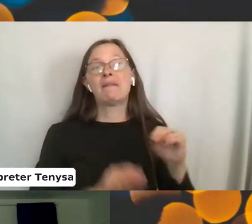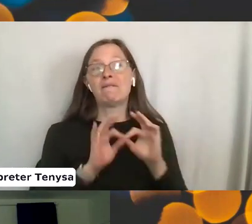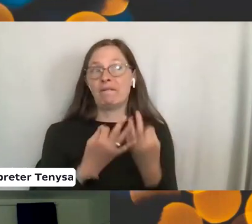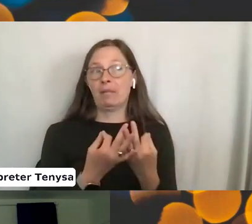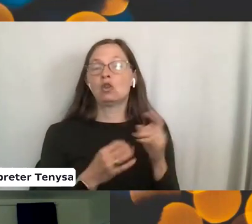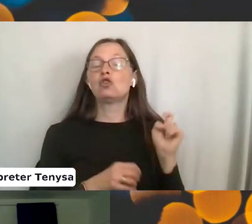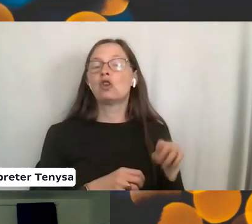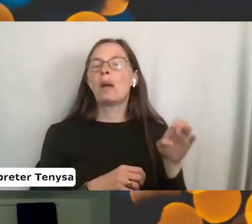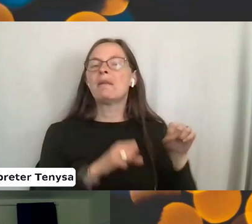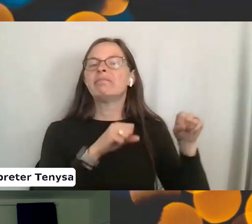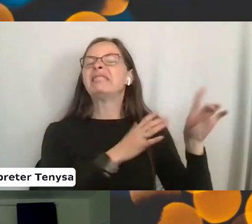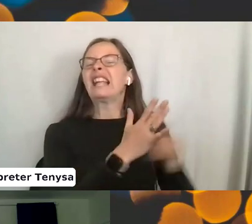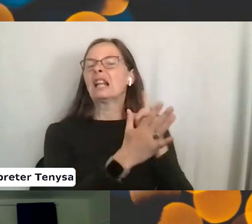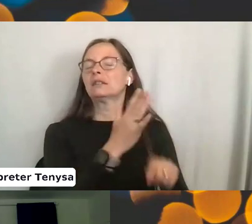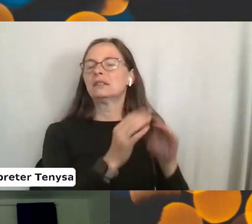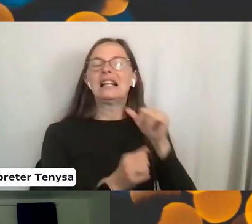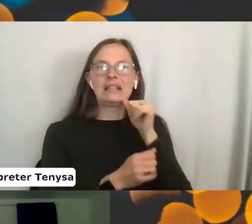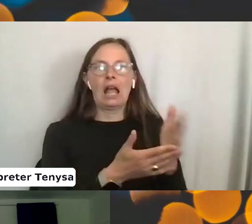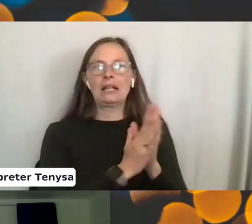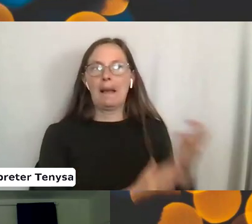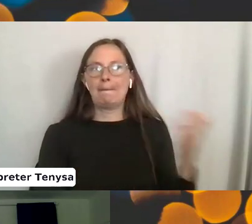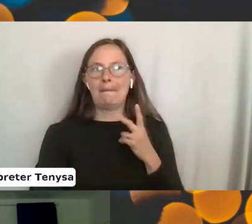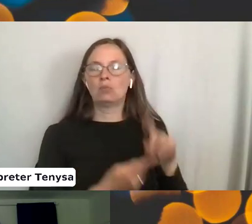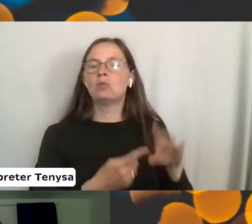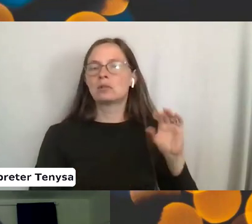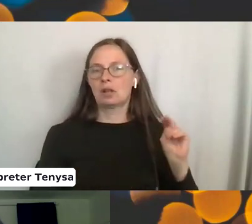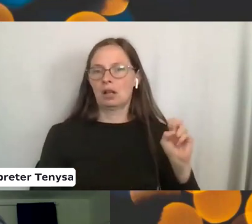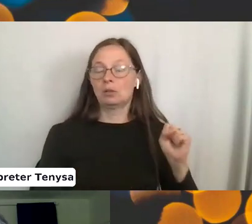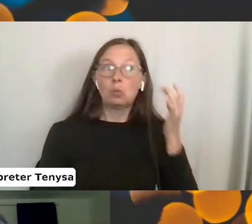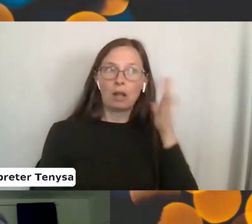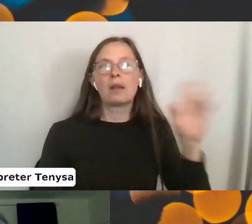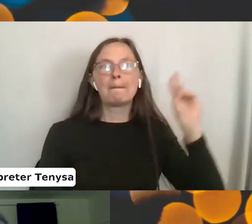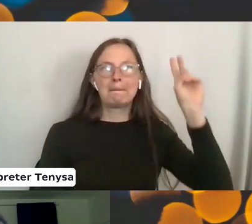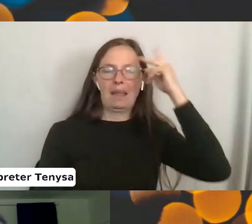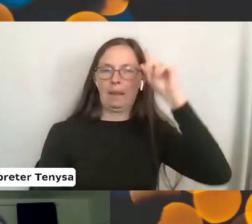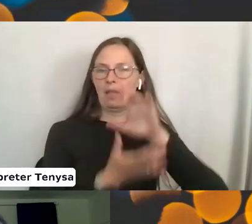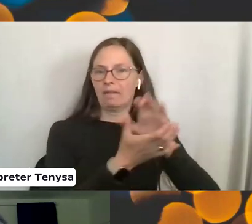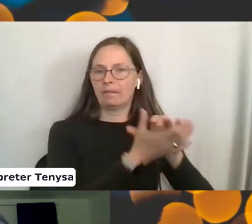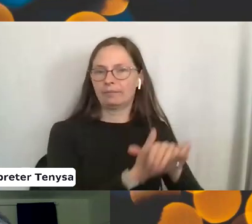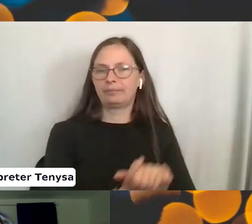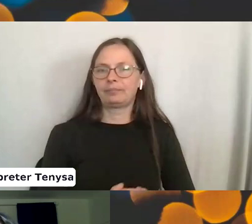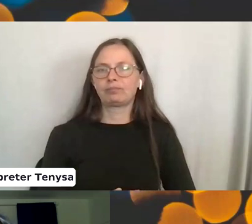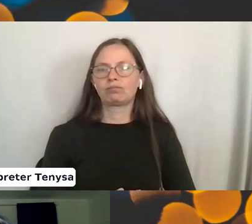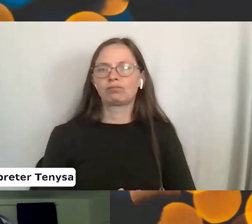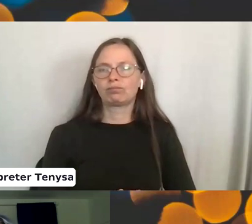family should be canceled and not asked back to the cons due to their political beliefs?